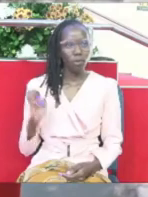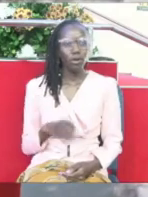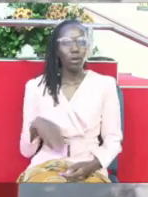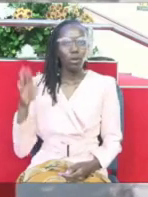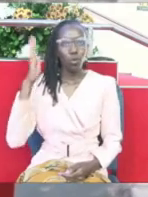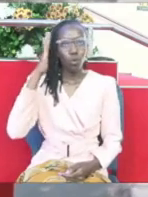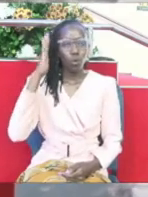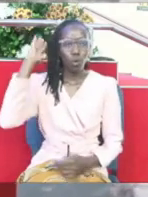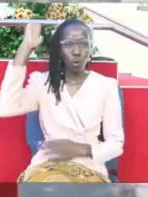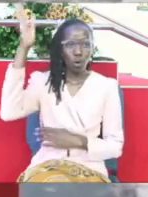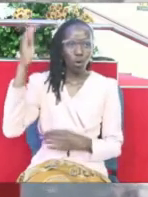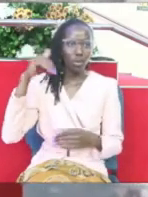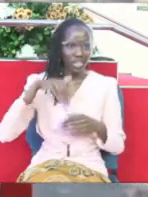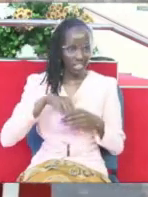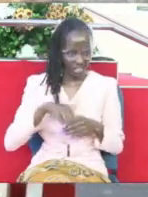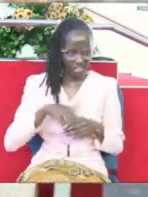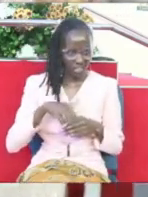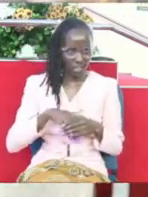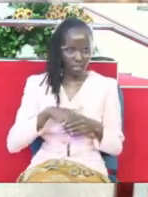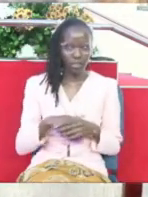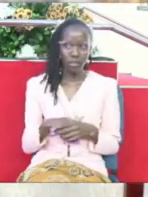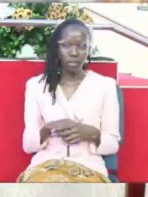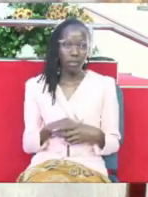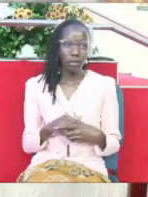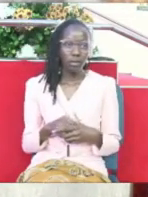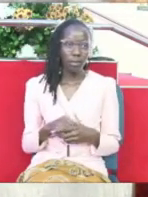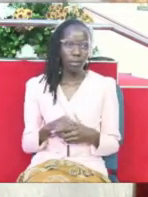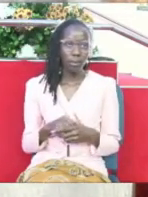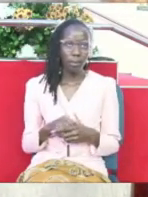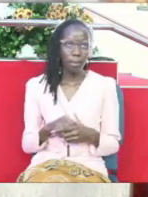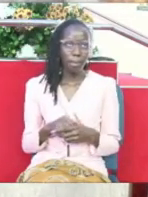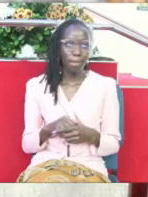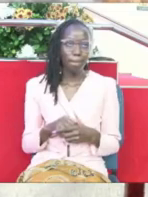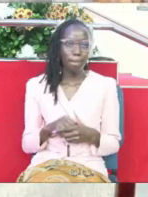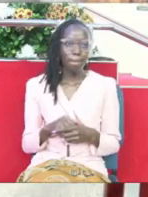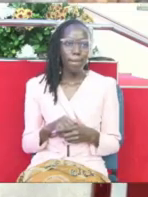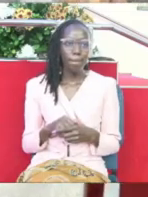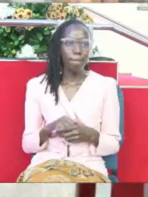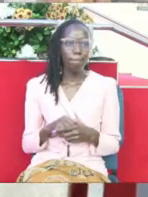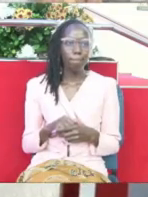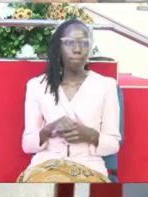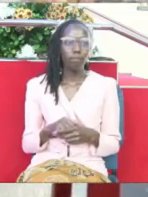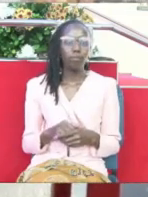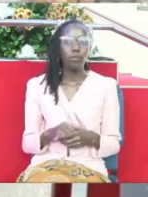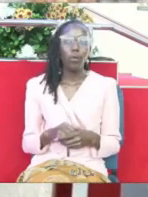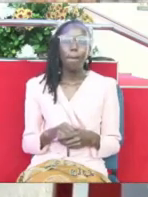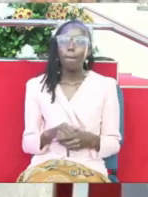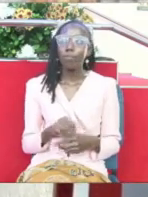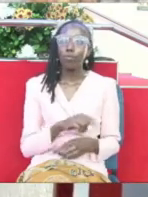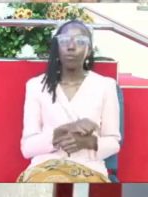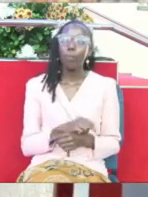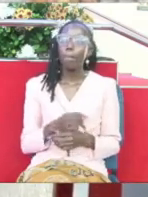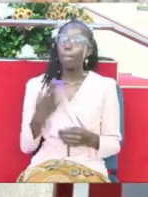zaidi. Which never happens in public places. Ambapo huwa hapafanyiki mahali pa umma. Bwana Yesu asifiwe. Amen. When